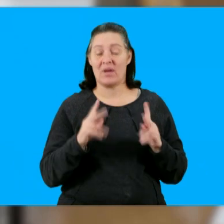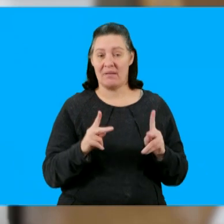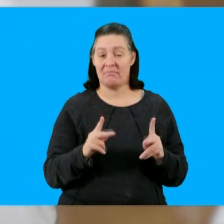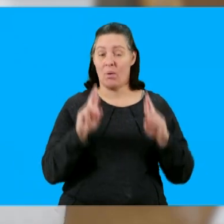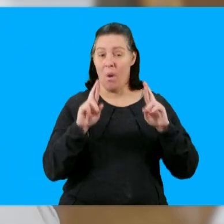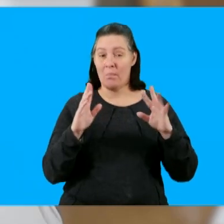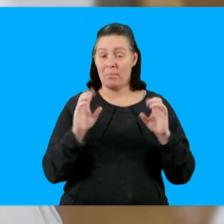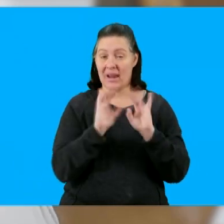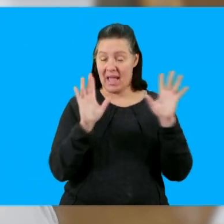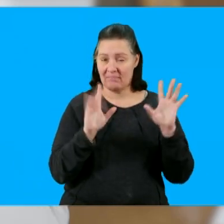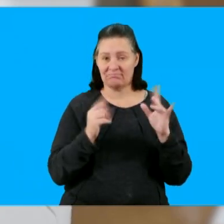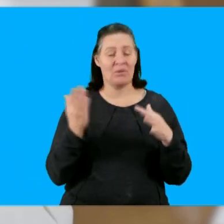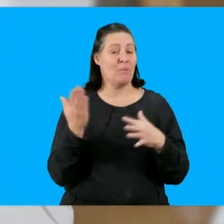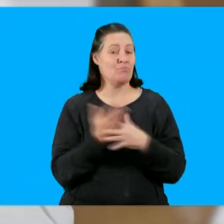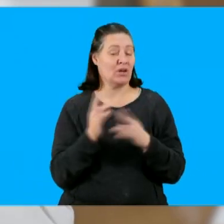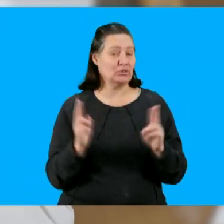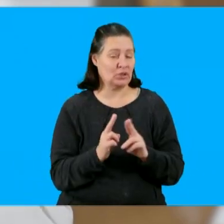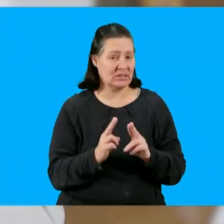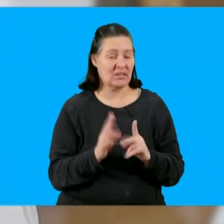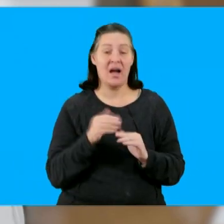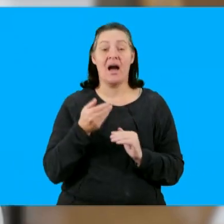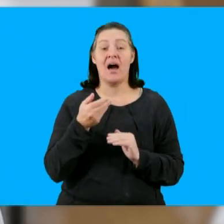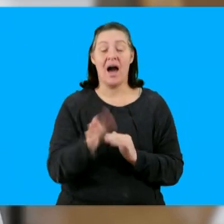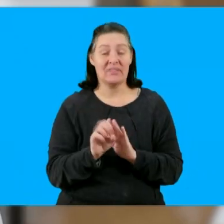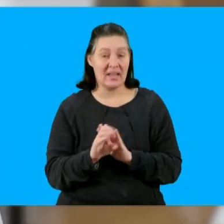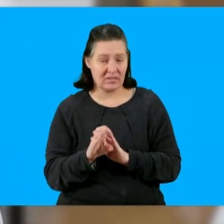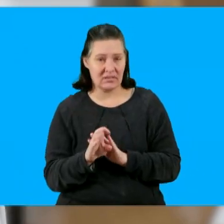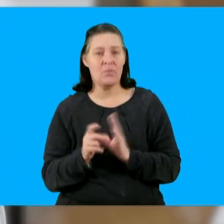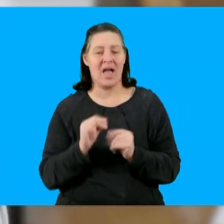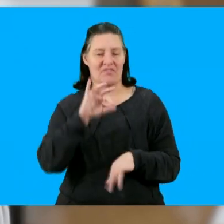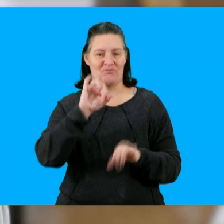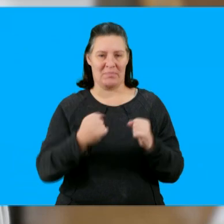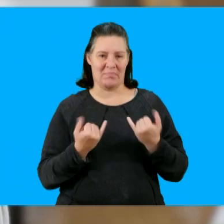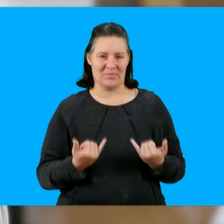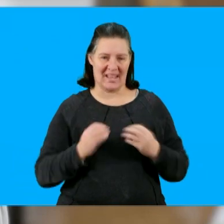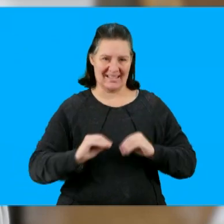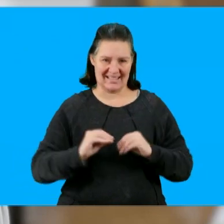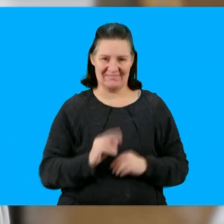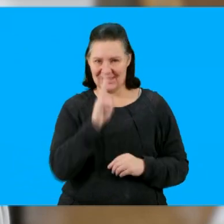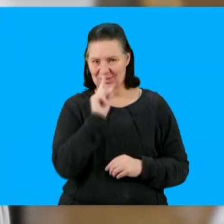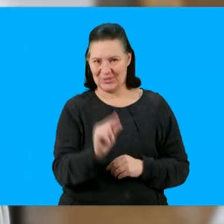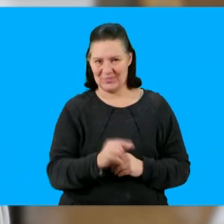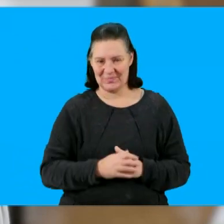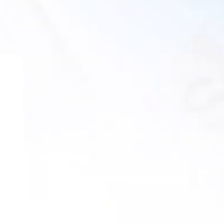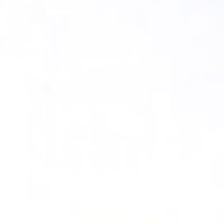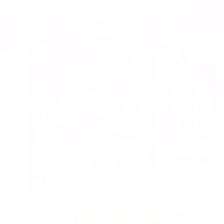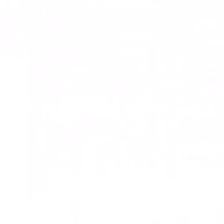guys, I hope that's clear. Let us quickly take a short break. After the advert break, we'll wrap up today's lesson. See you now.